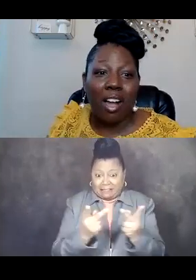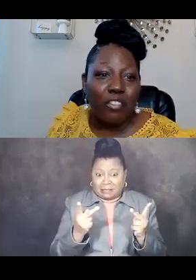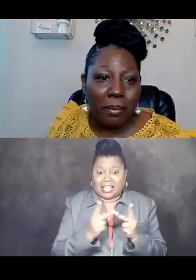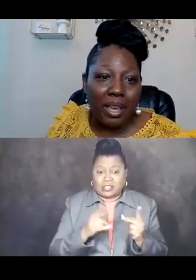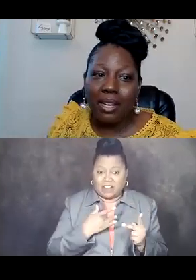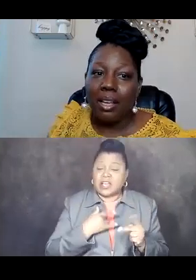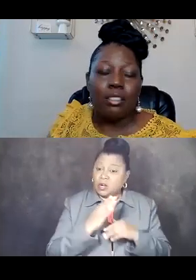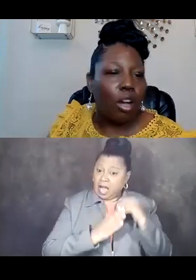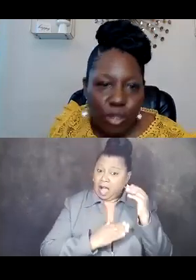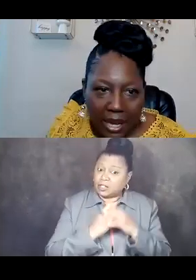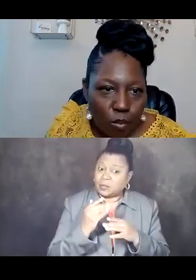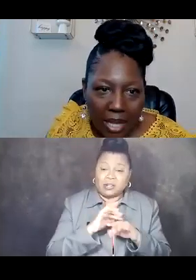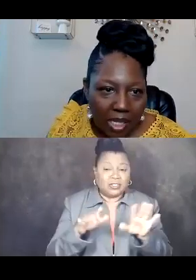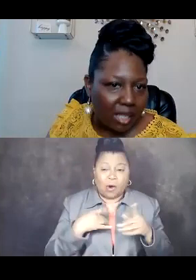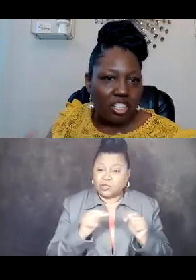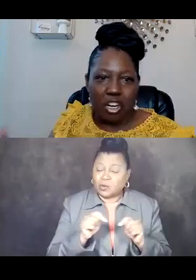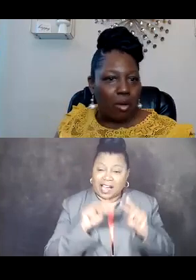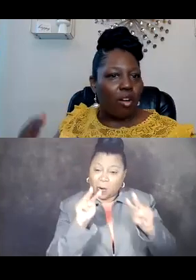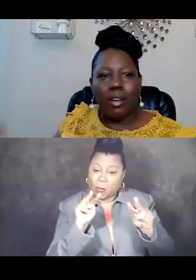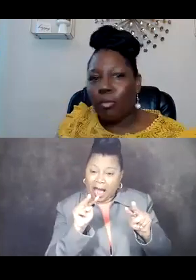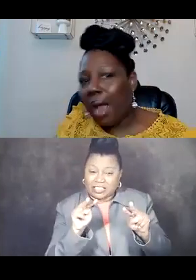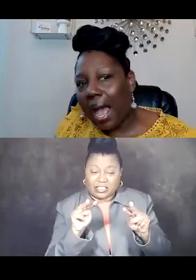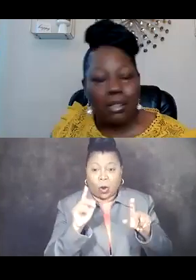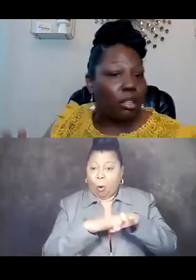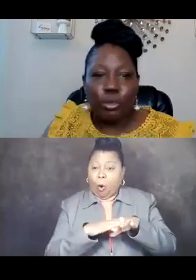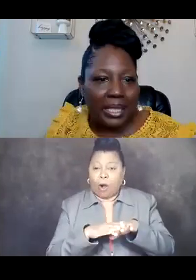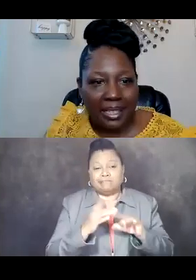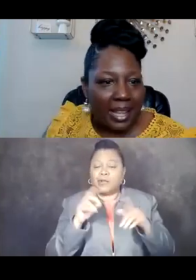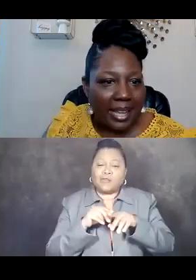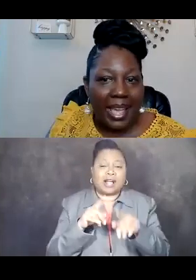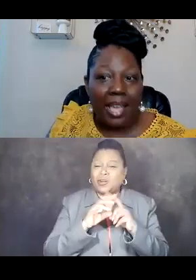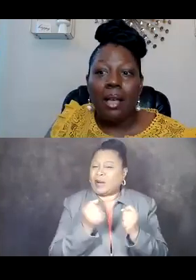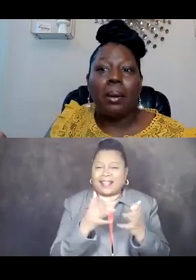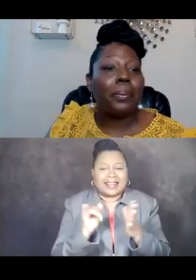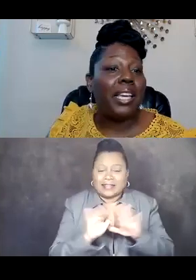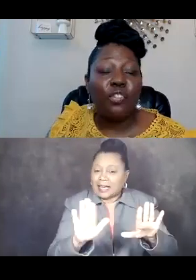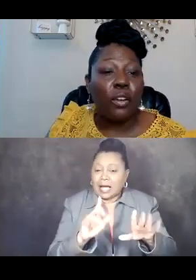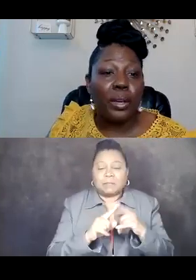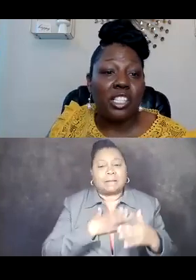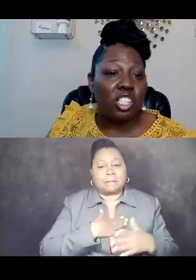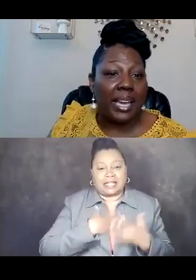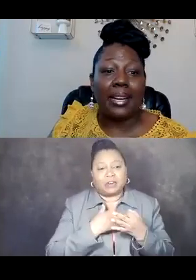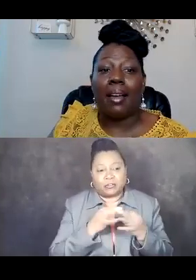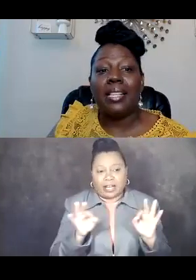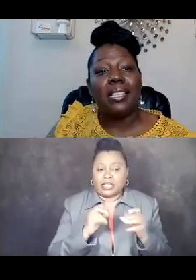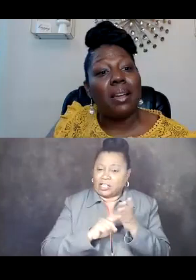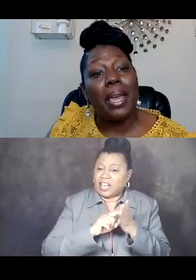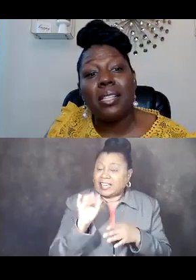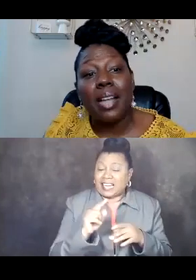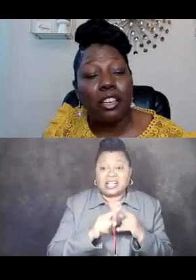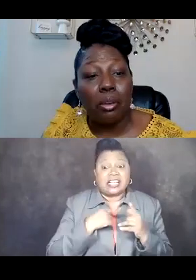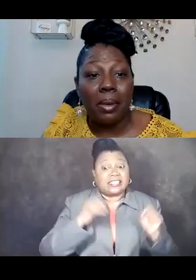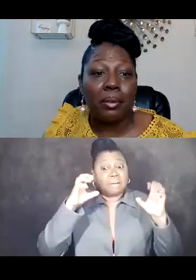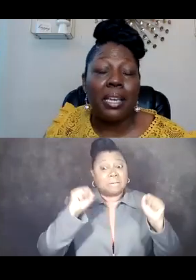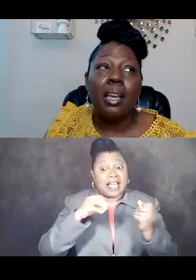feel comfortable in. Don't try to watch it, on the ride. Don't do anything like that. But please feel free to check it out. It's an